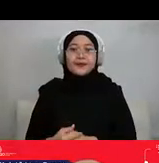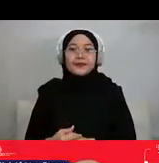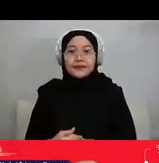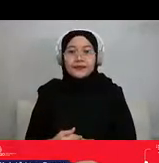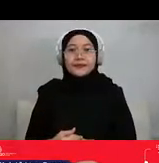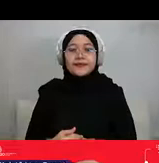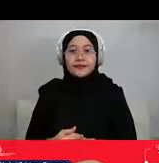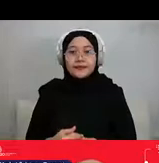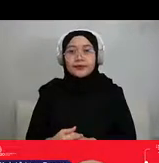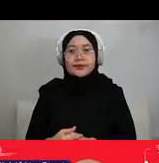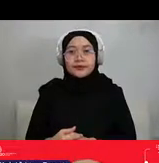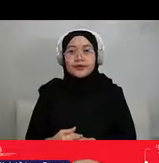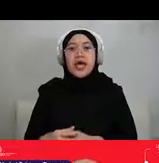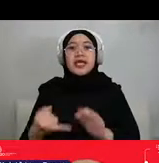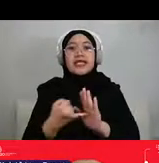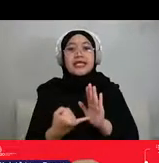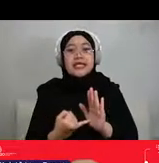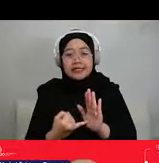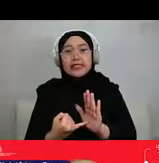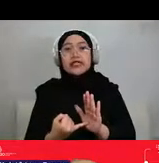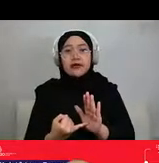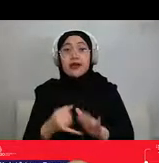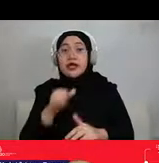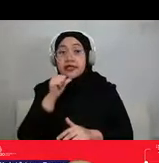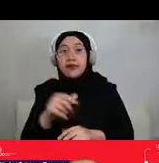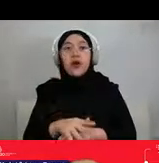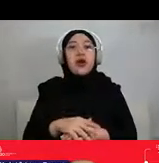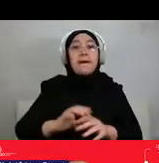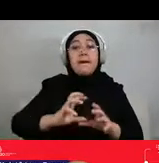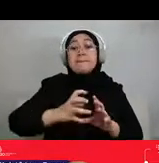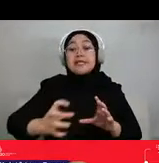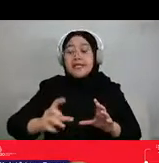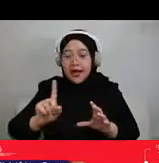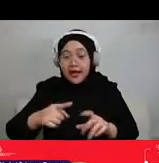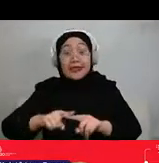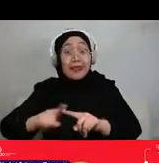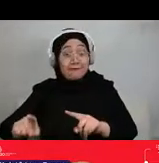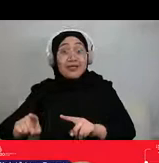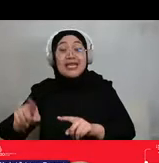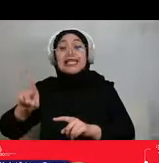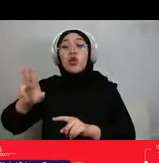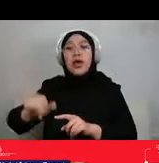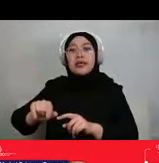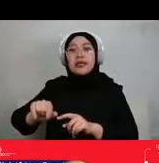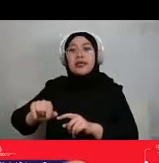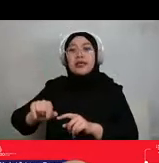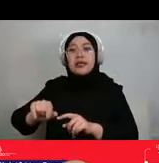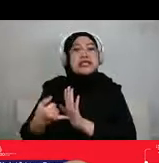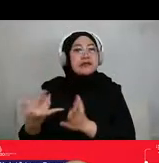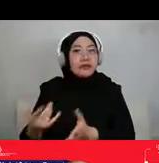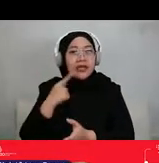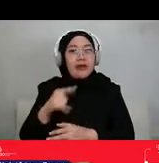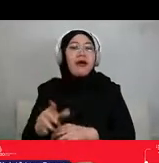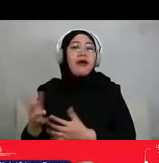buses can be charged using a plug, as the name suggests. Then we have extended range